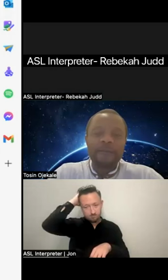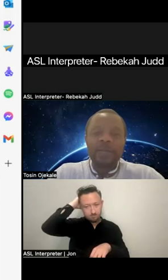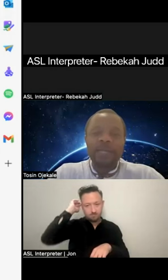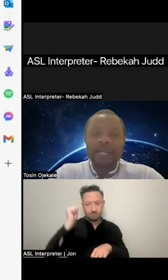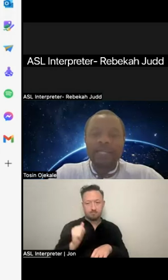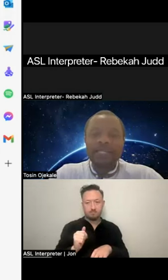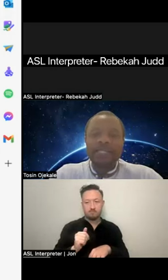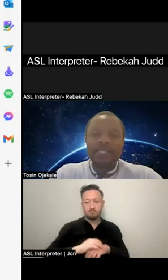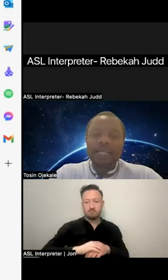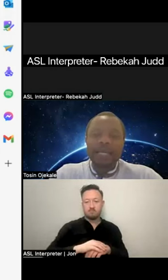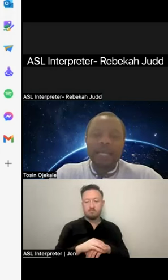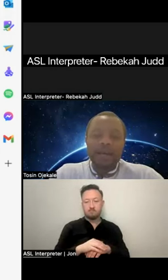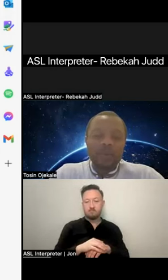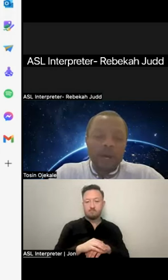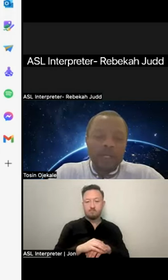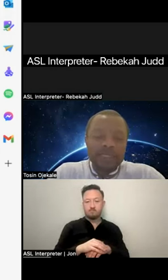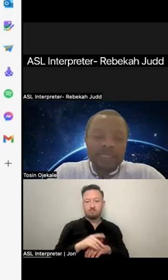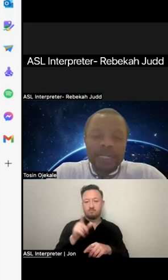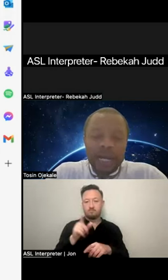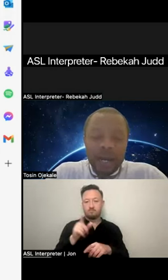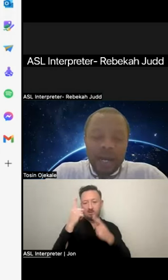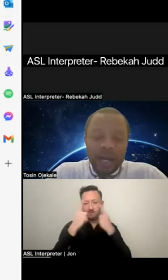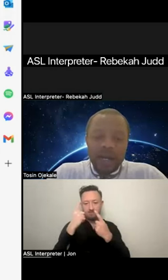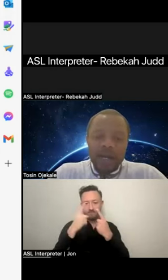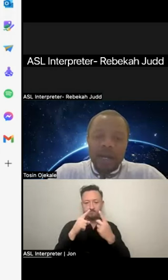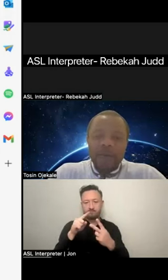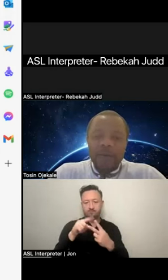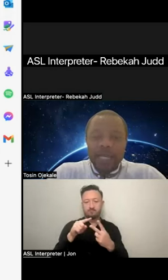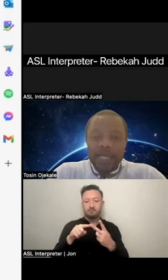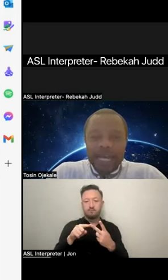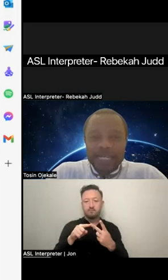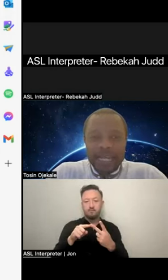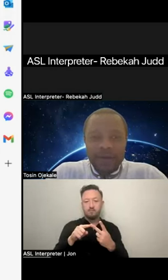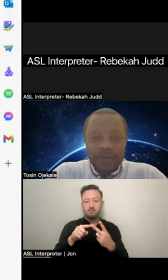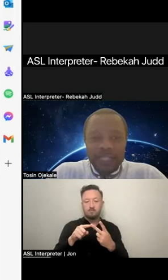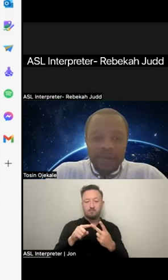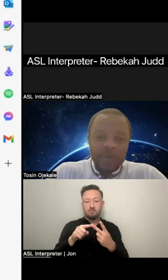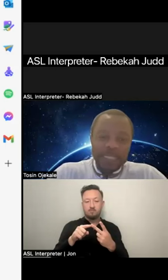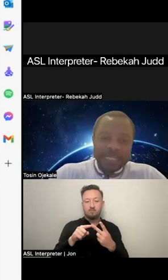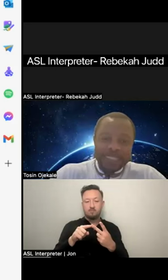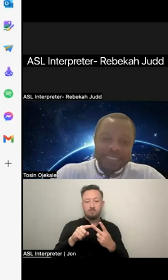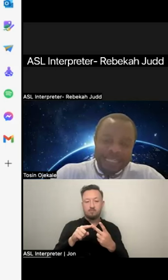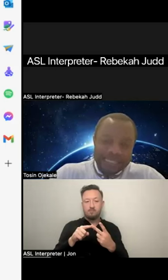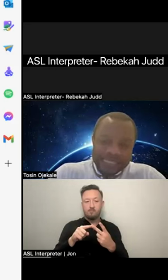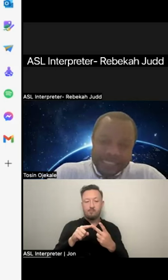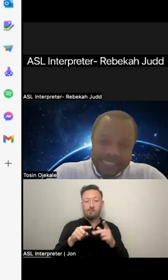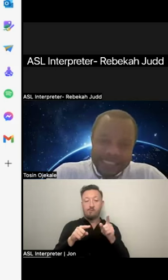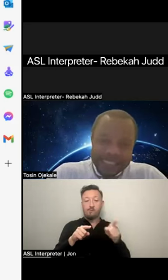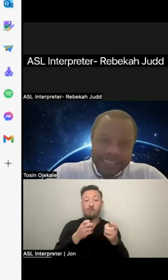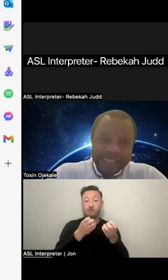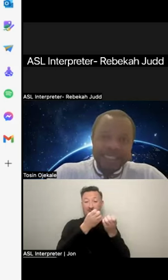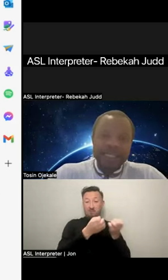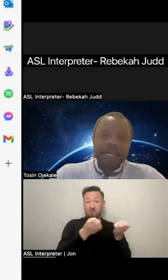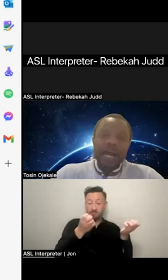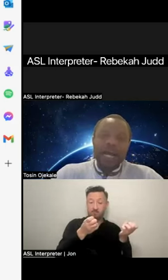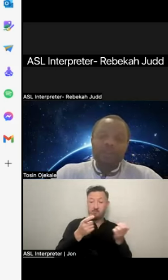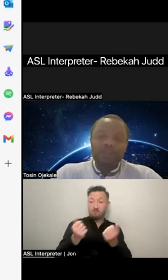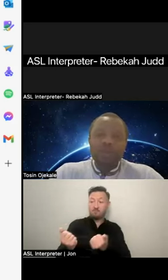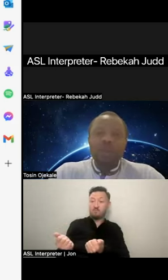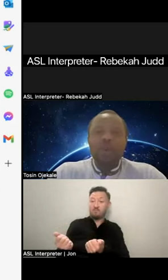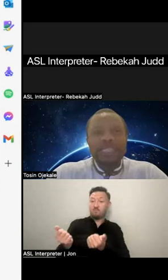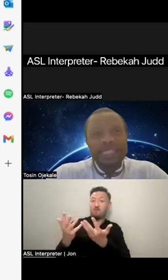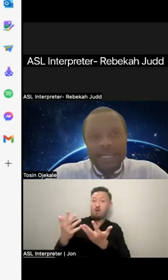consider is, one, how early that any of this equipment can detect,